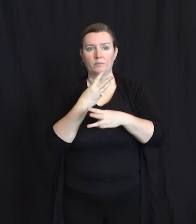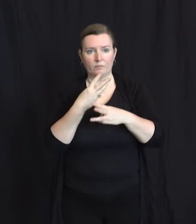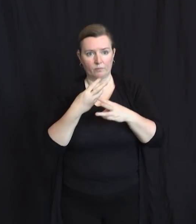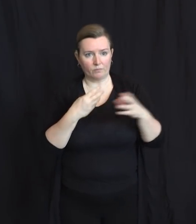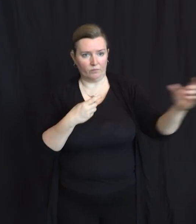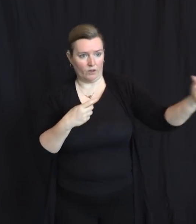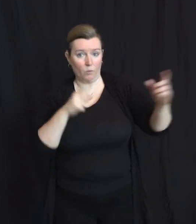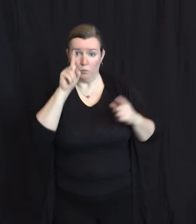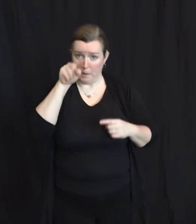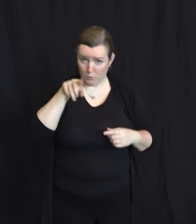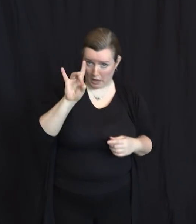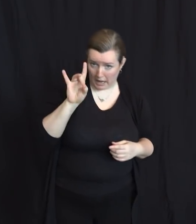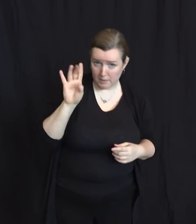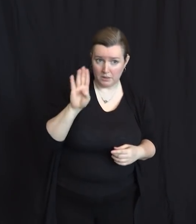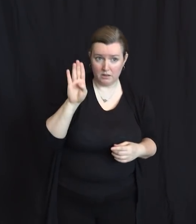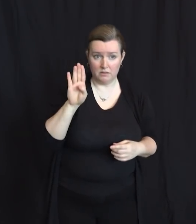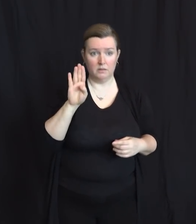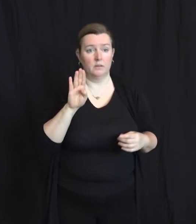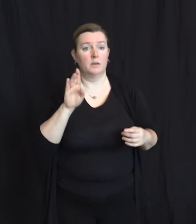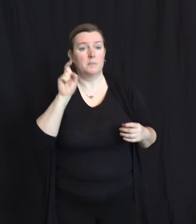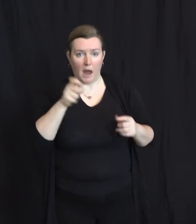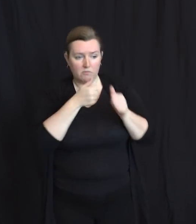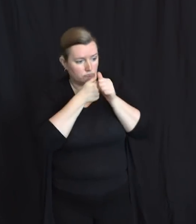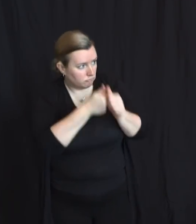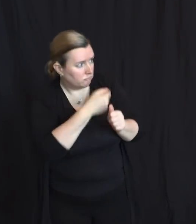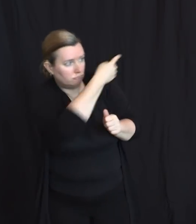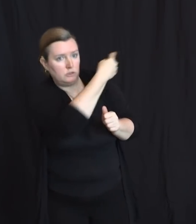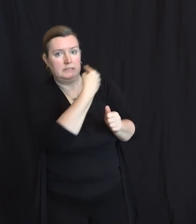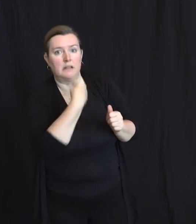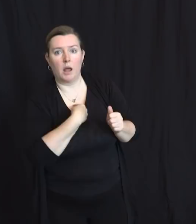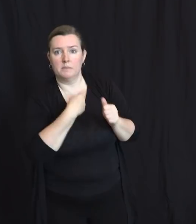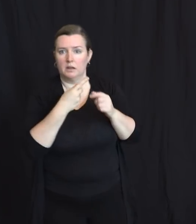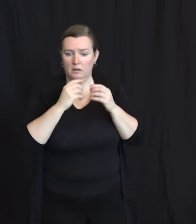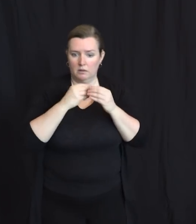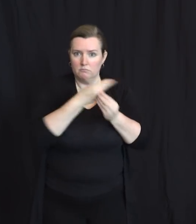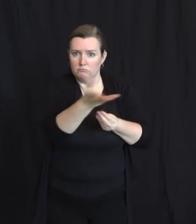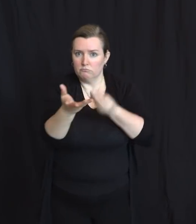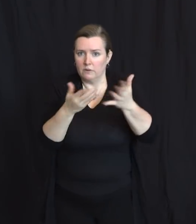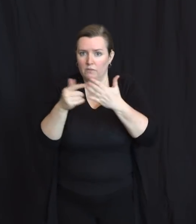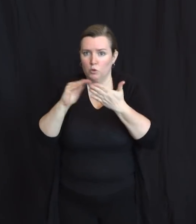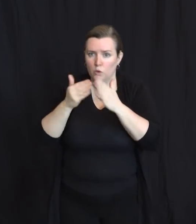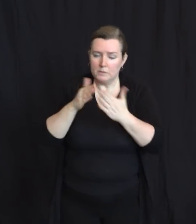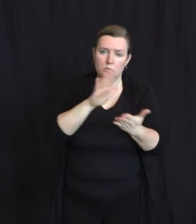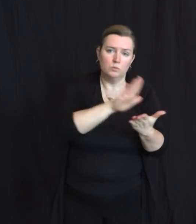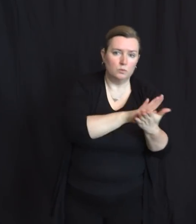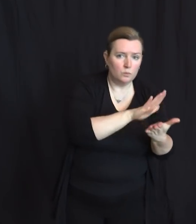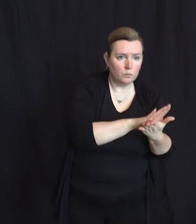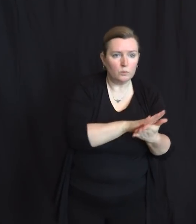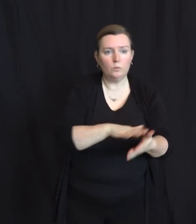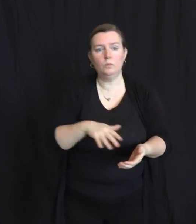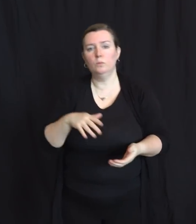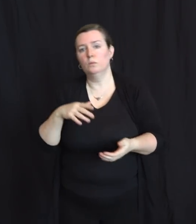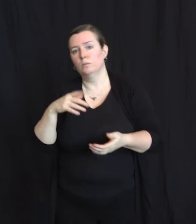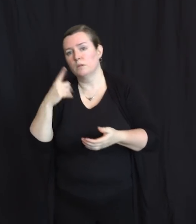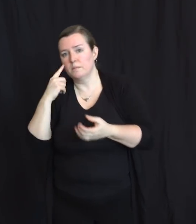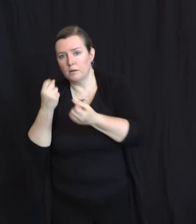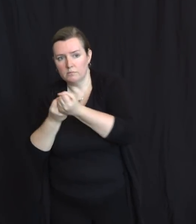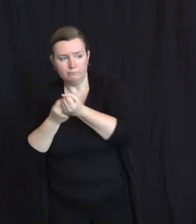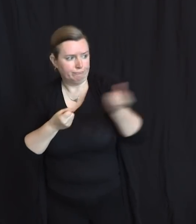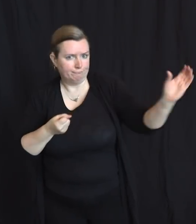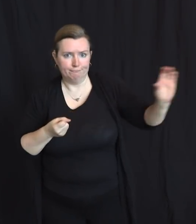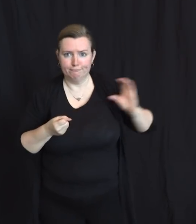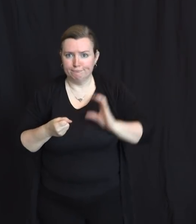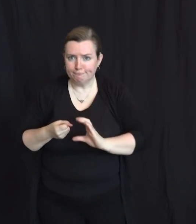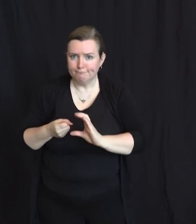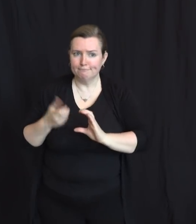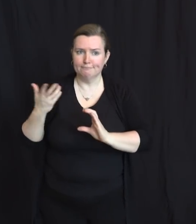our people and help keep the funding that municipalities and school districts are expecting to stay whole. I